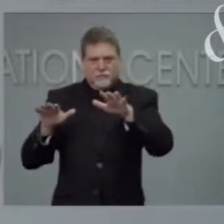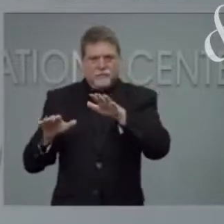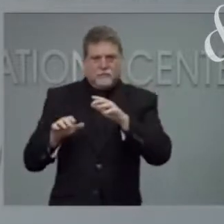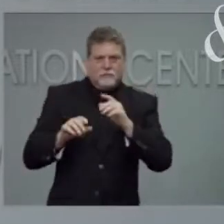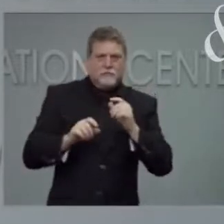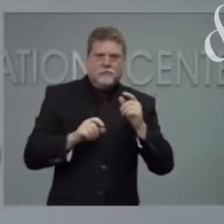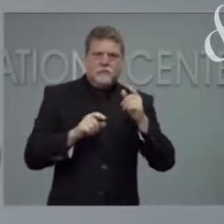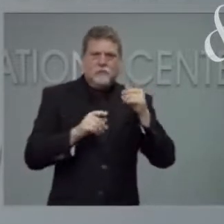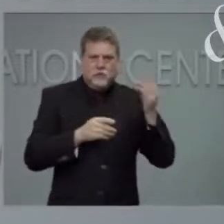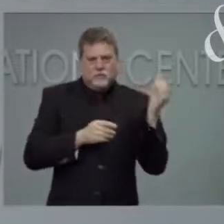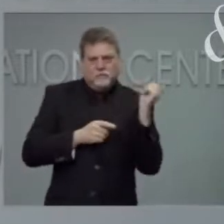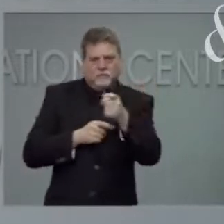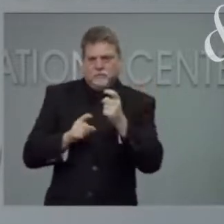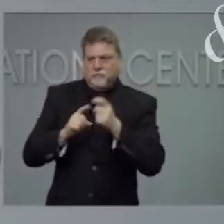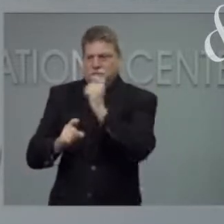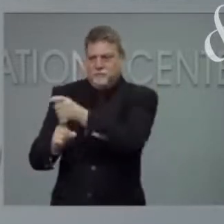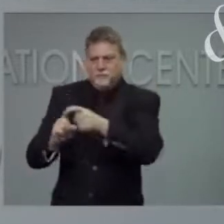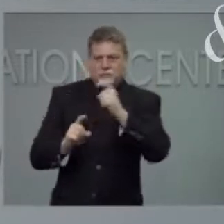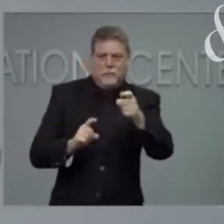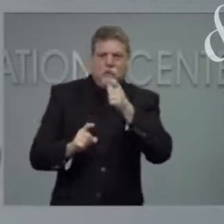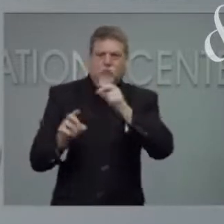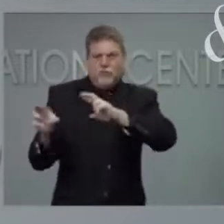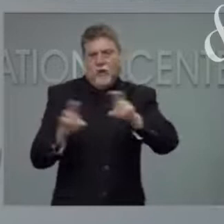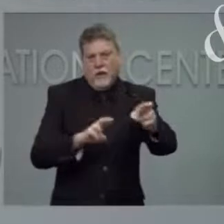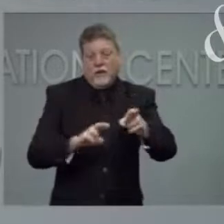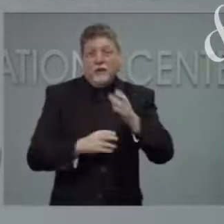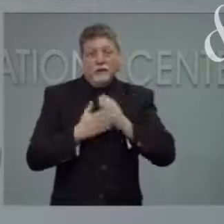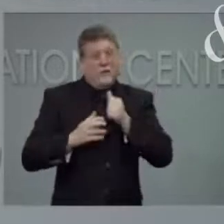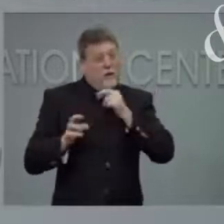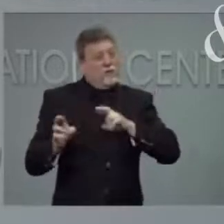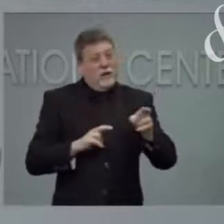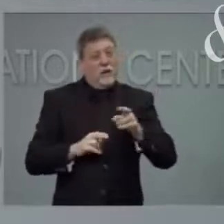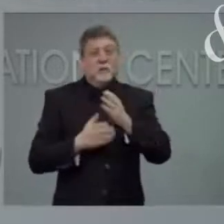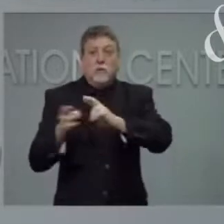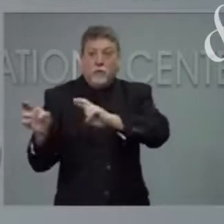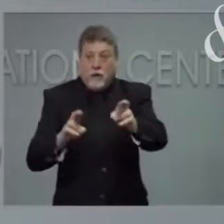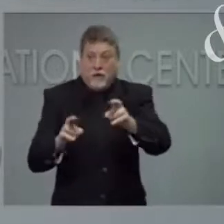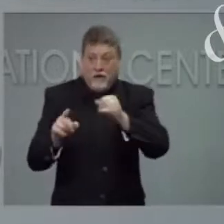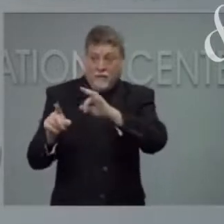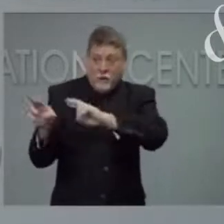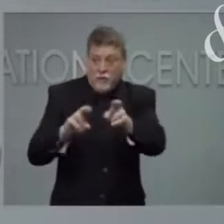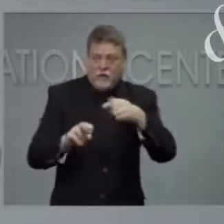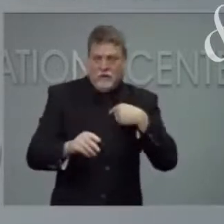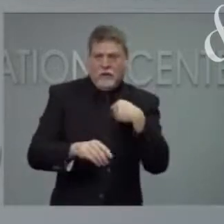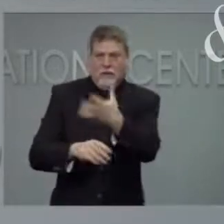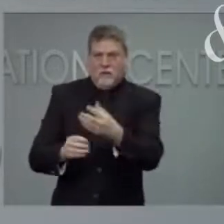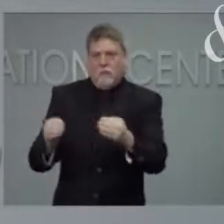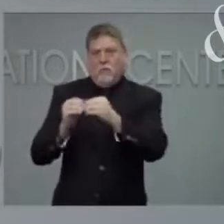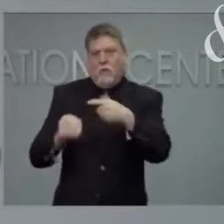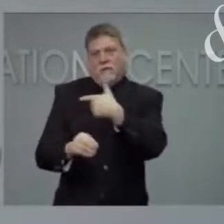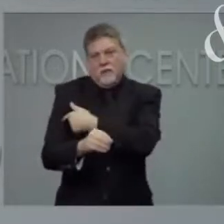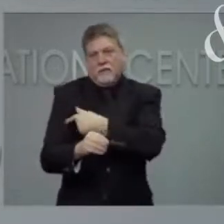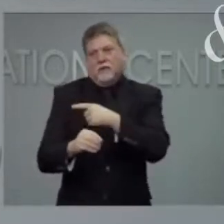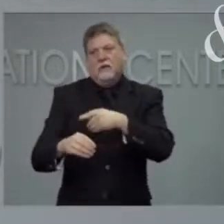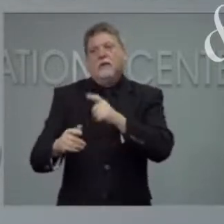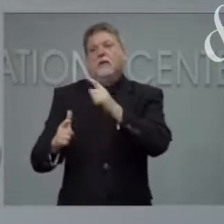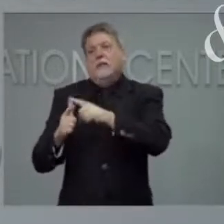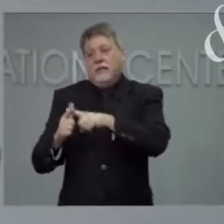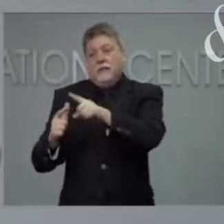vaccines out quickly. And that's why this decision was made. Anything to add to that, Dr. Cohen? Okay.